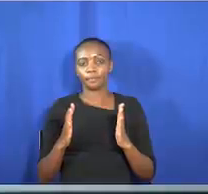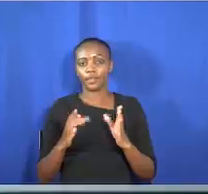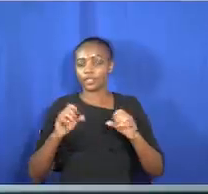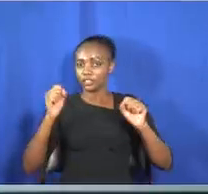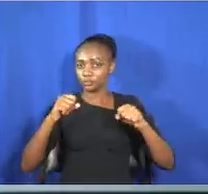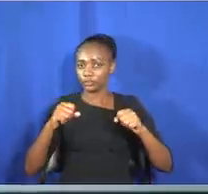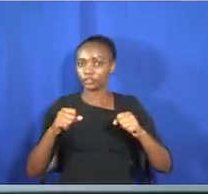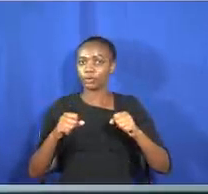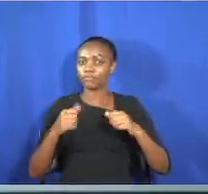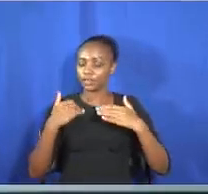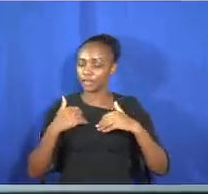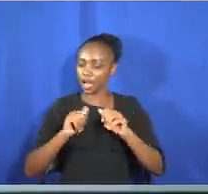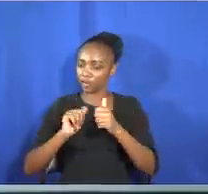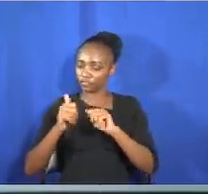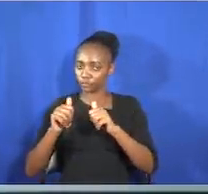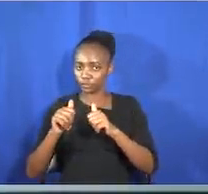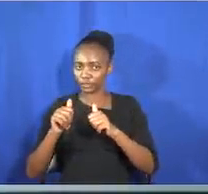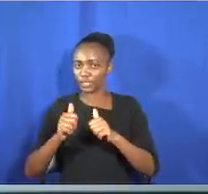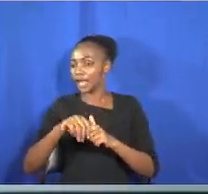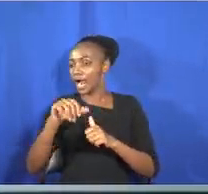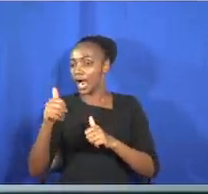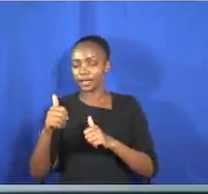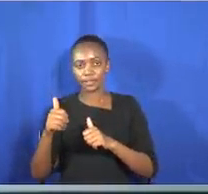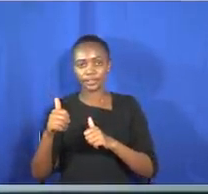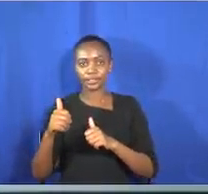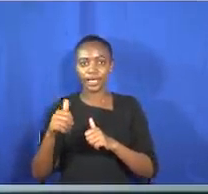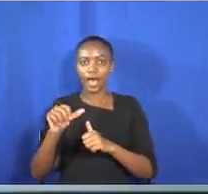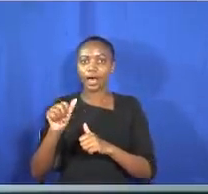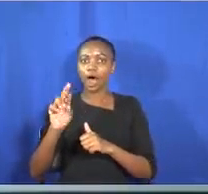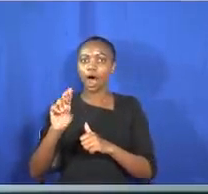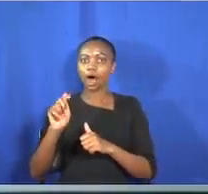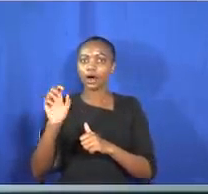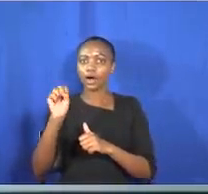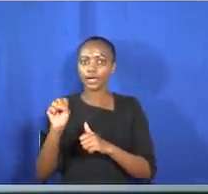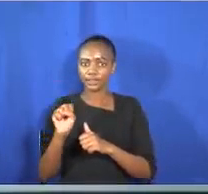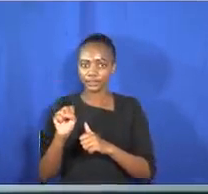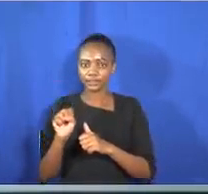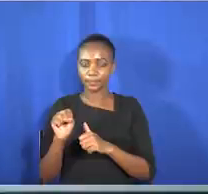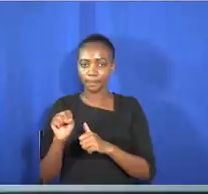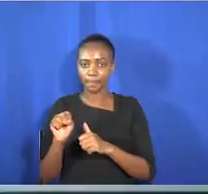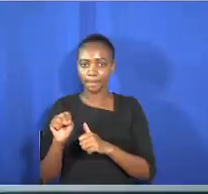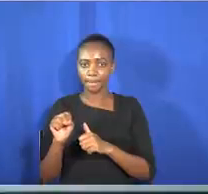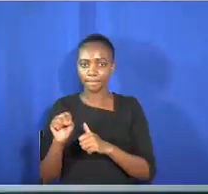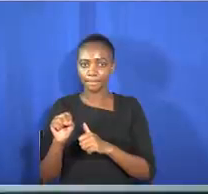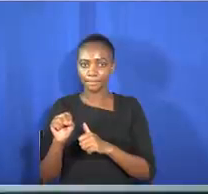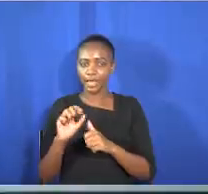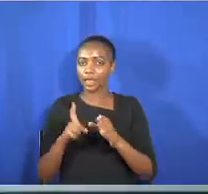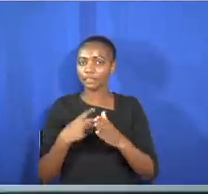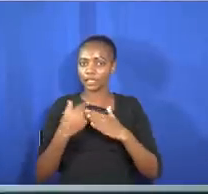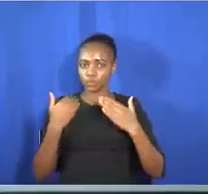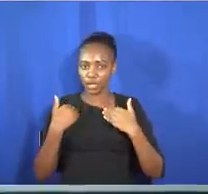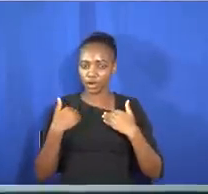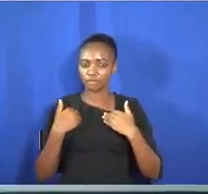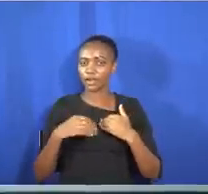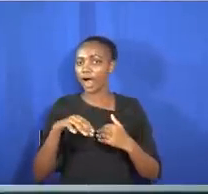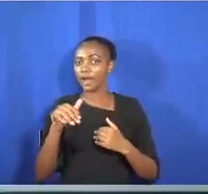runner's potential. So they are able to go to sports. Some will go to performing arts, and there will be elocution